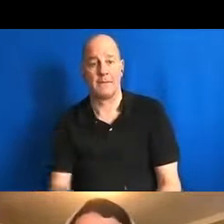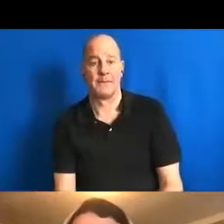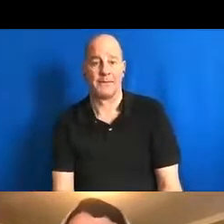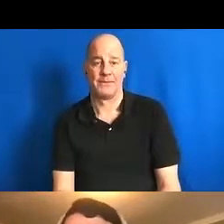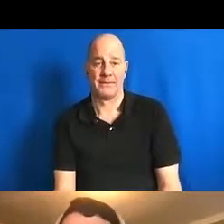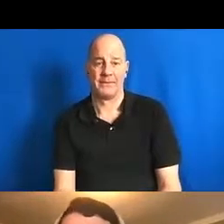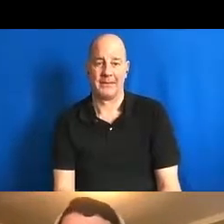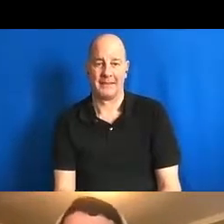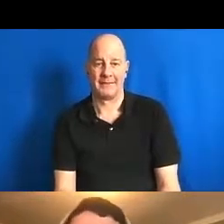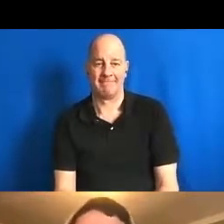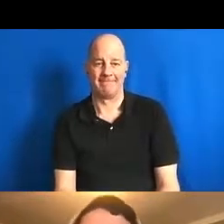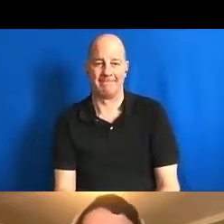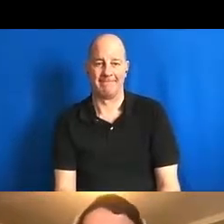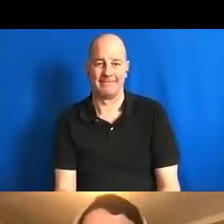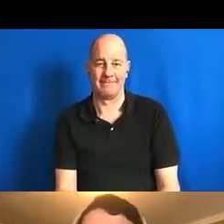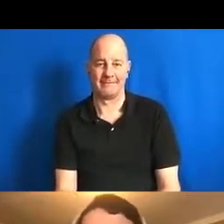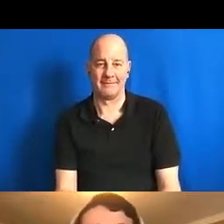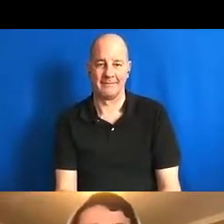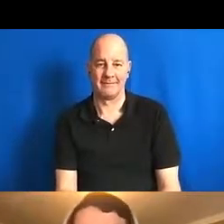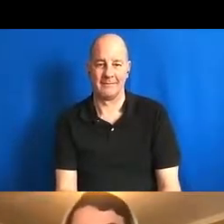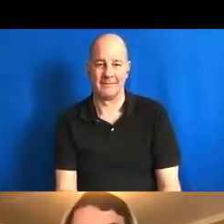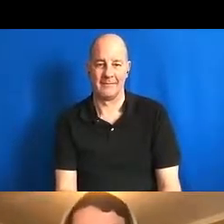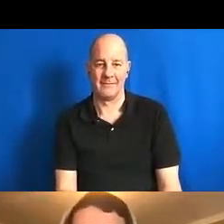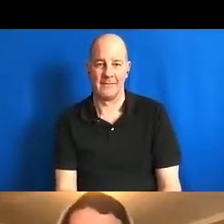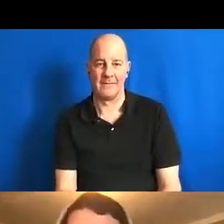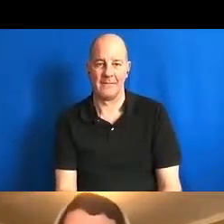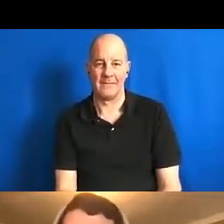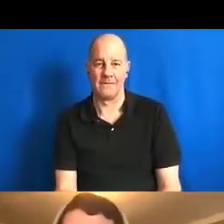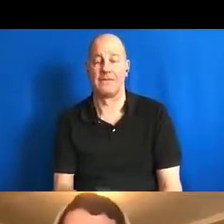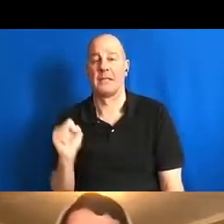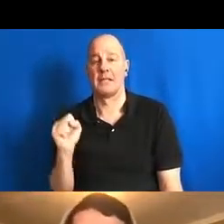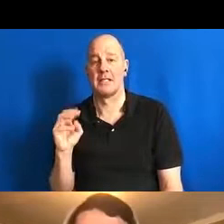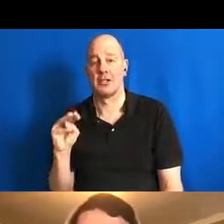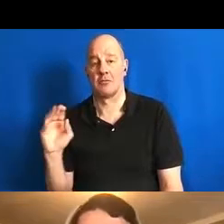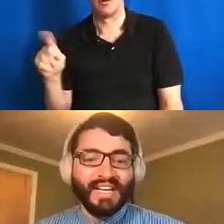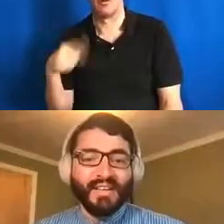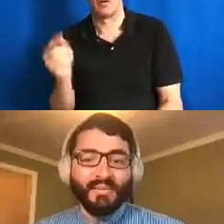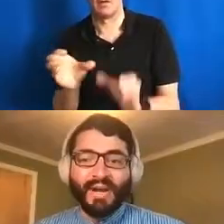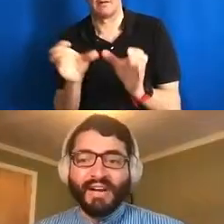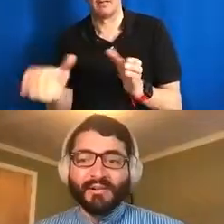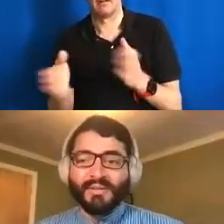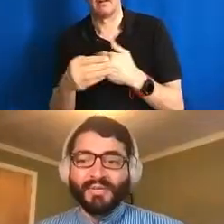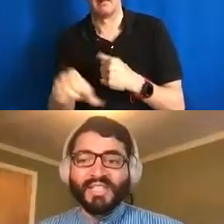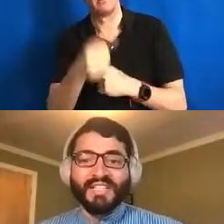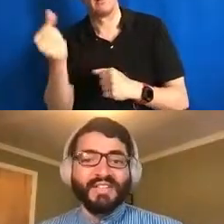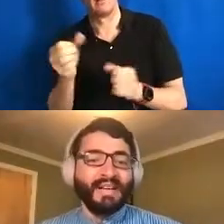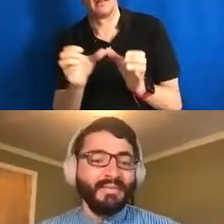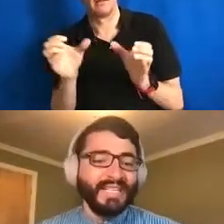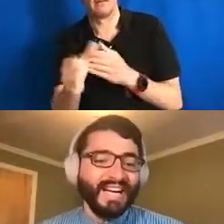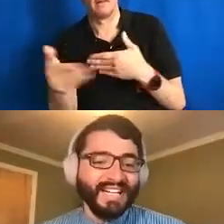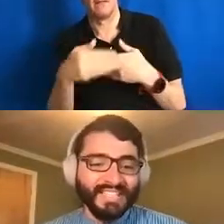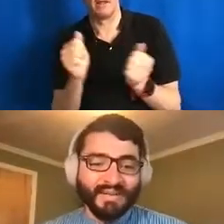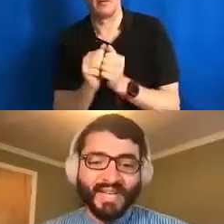Awesome. Thank you, Smoot. Sure. So Smoot will be in one breakout room, and then we'll have another breakout room with Kieran